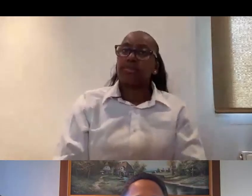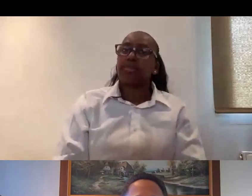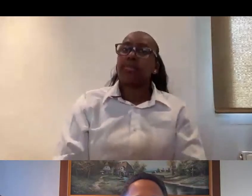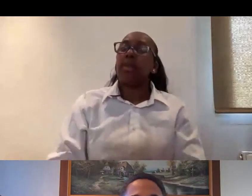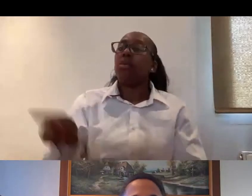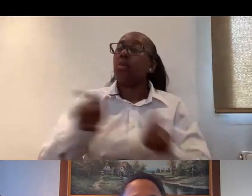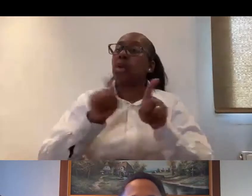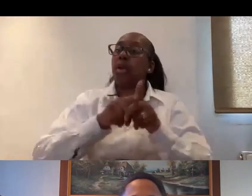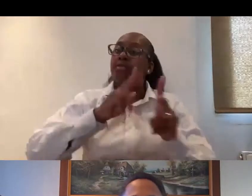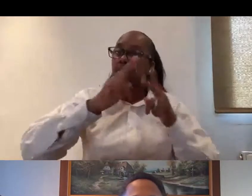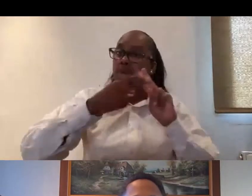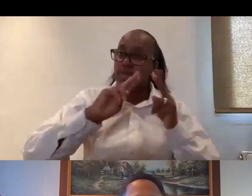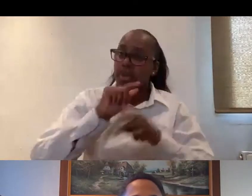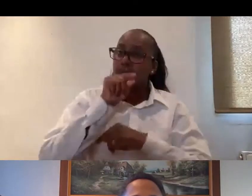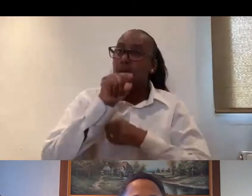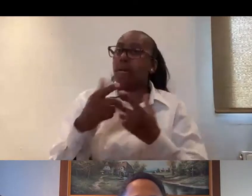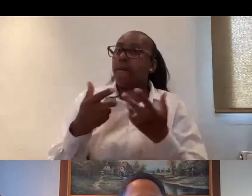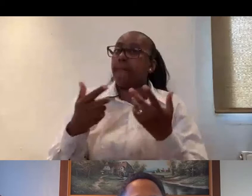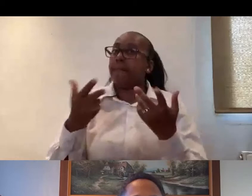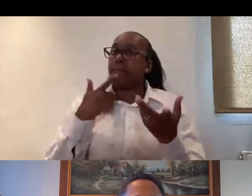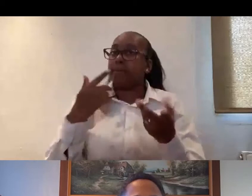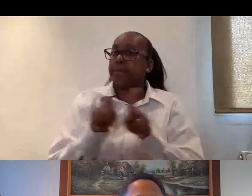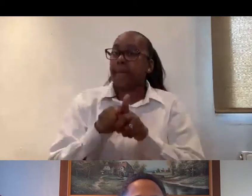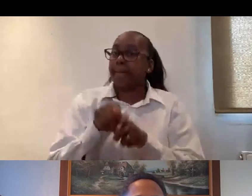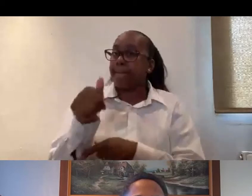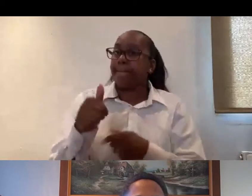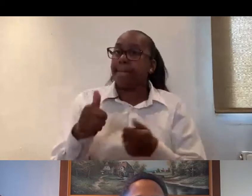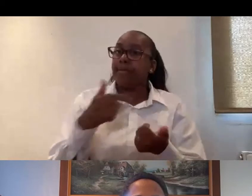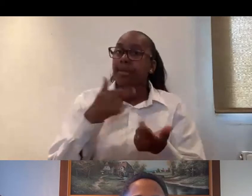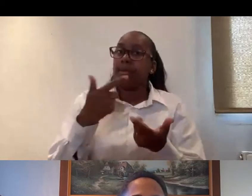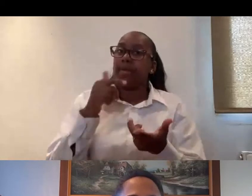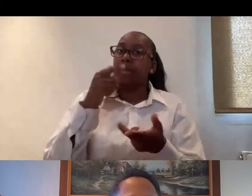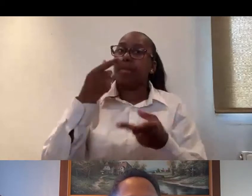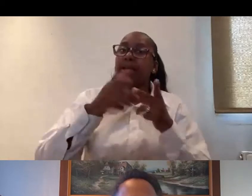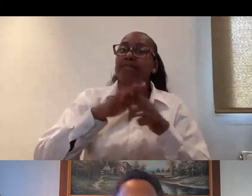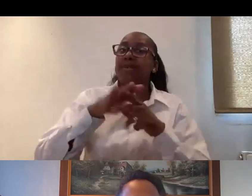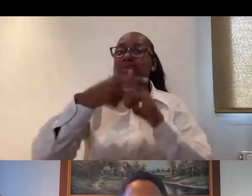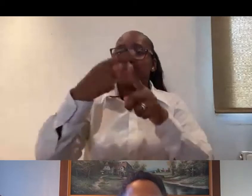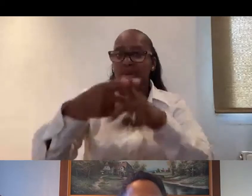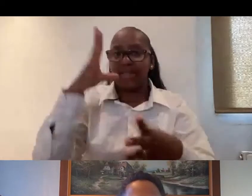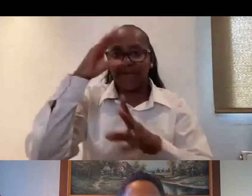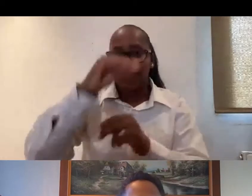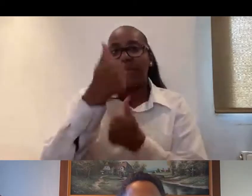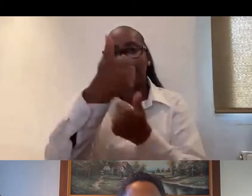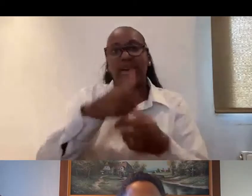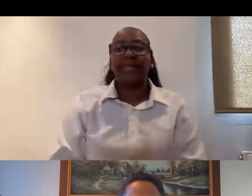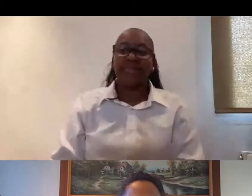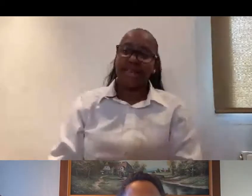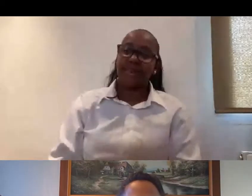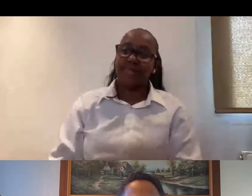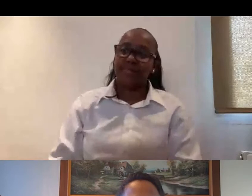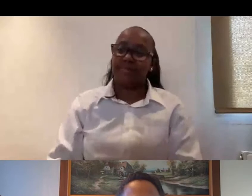here joining, who's signing along with us as well. And let me know, Deborah, if we're going too fast.